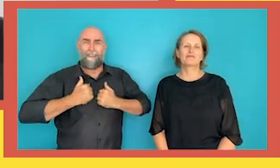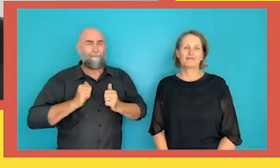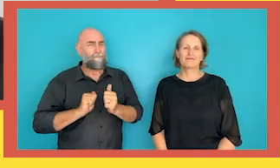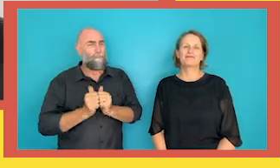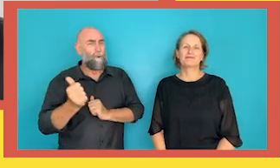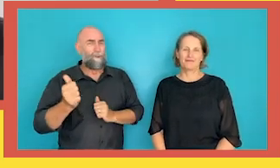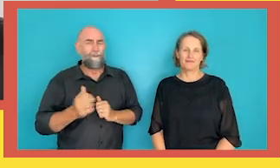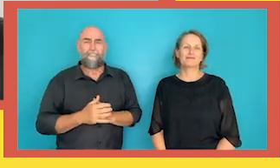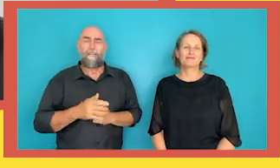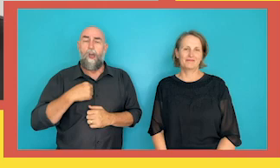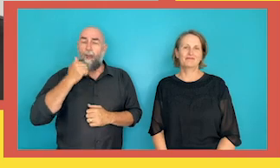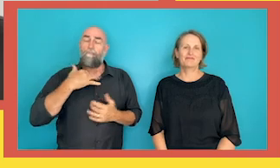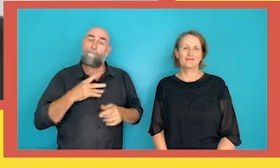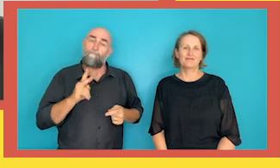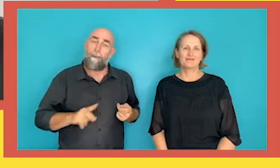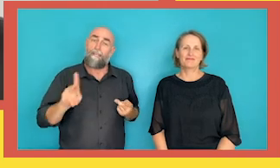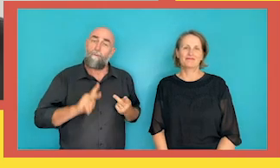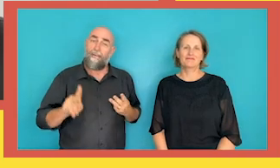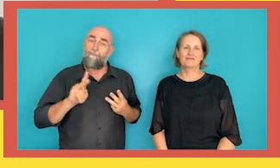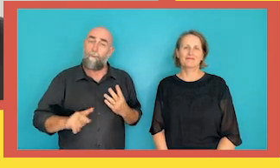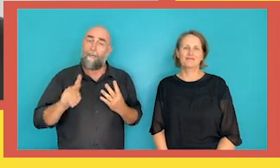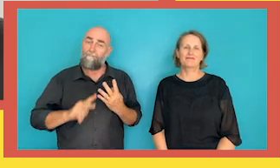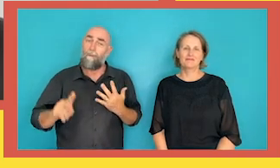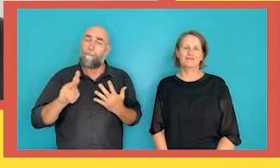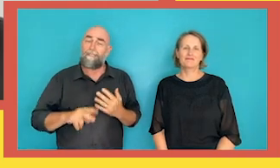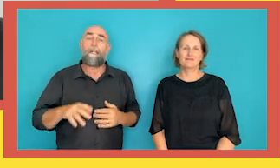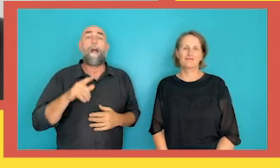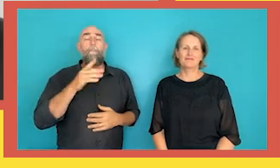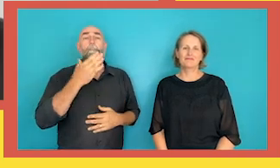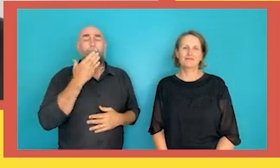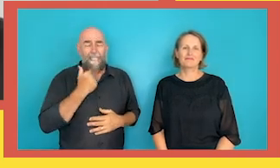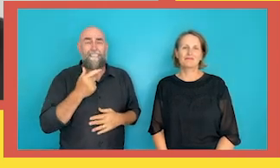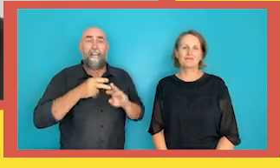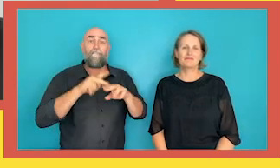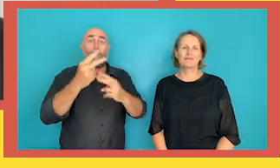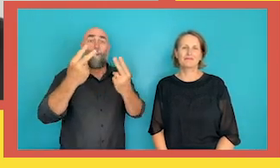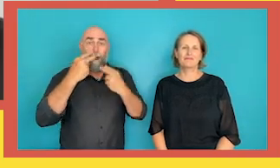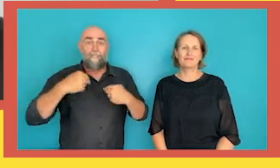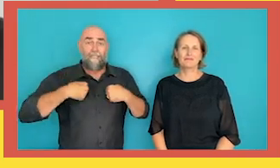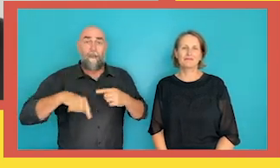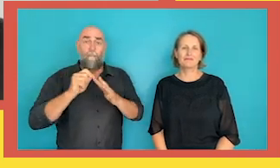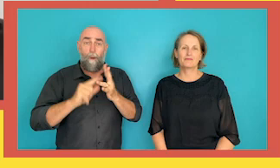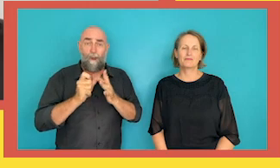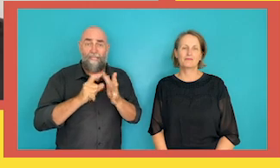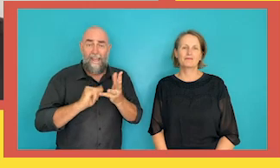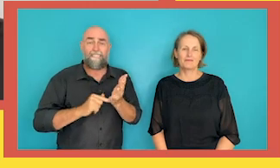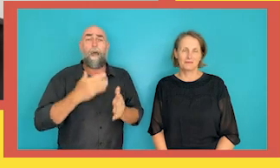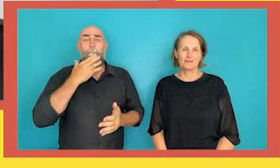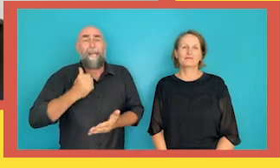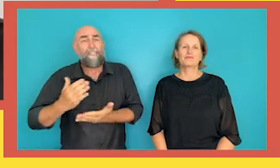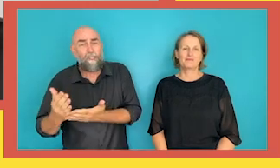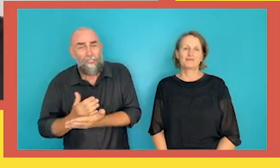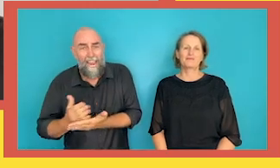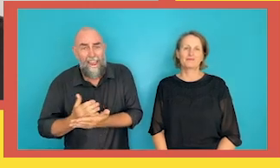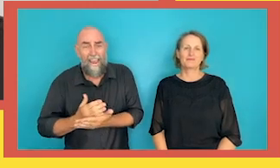I've said this 100 times already, but this time is the time you actually do it. Wherever you get your podcasts, and you share it and you